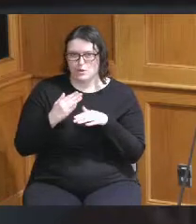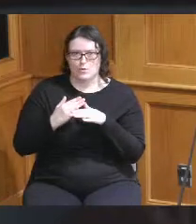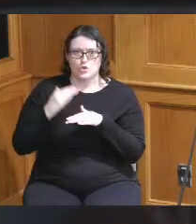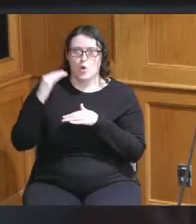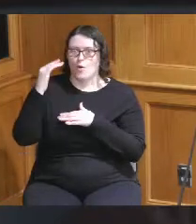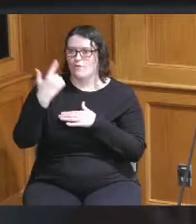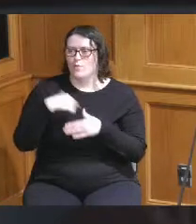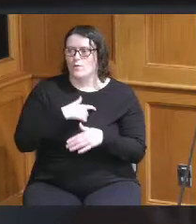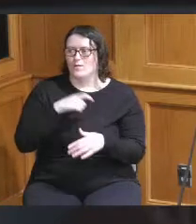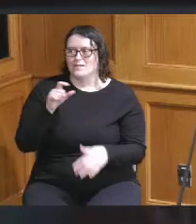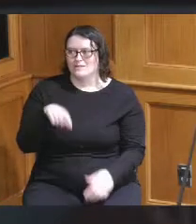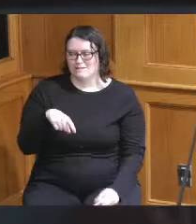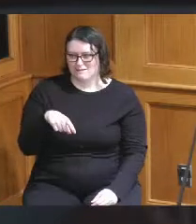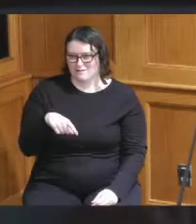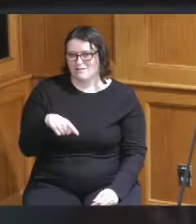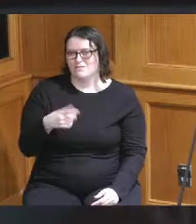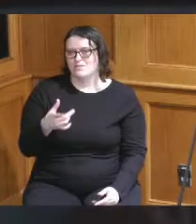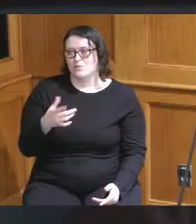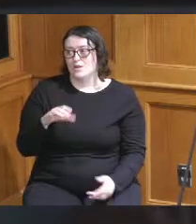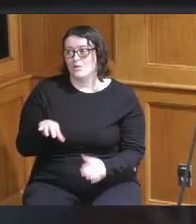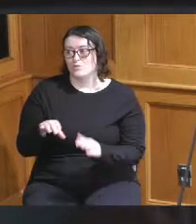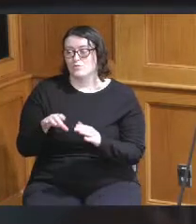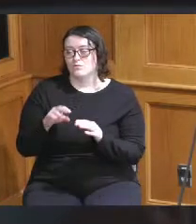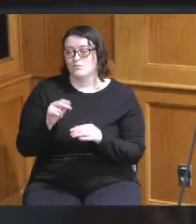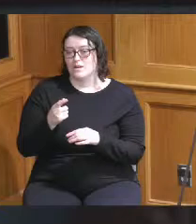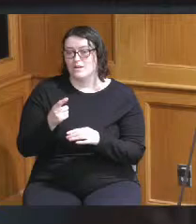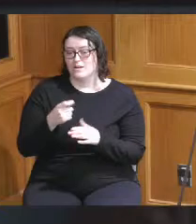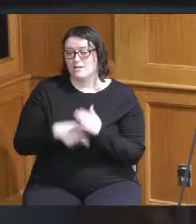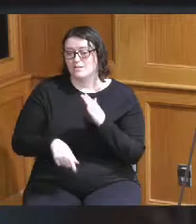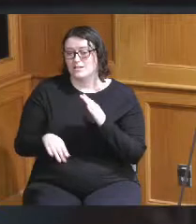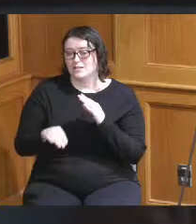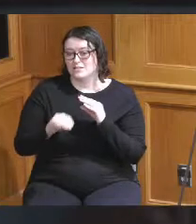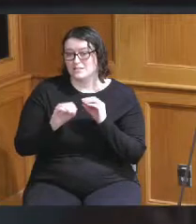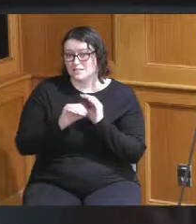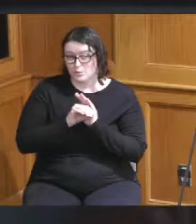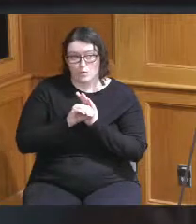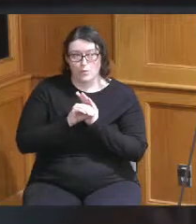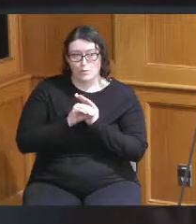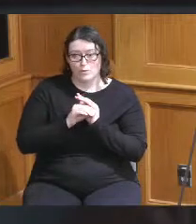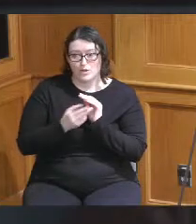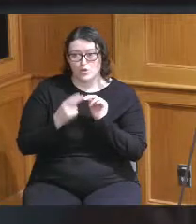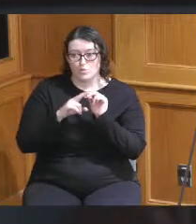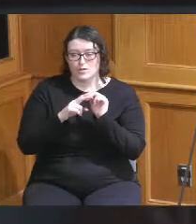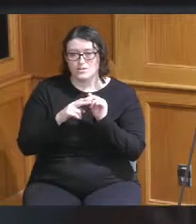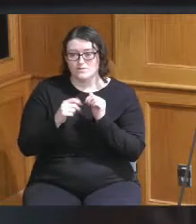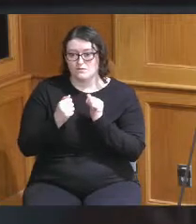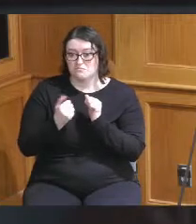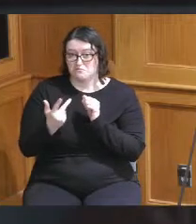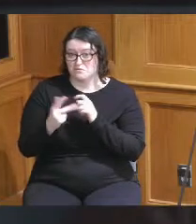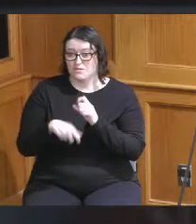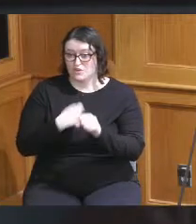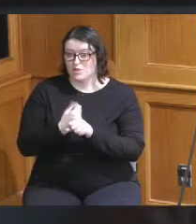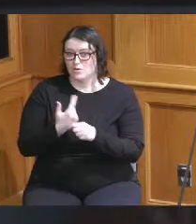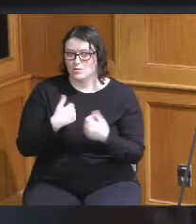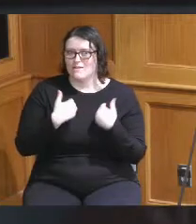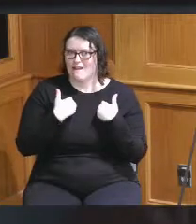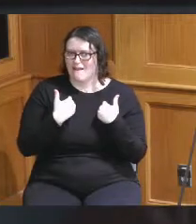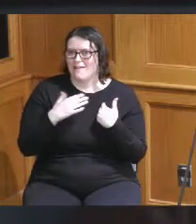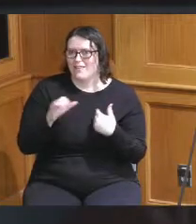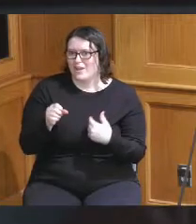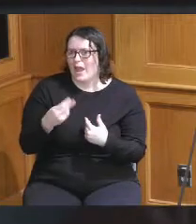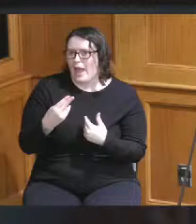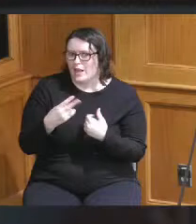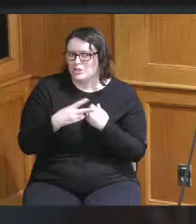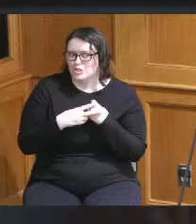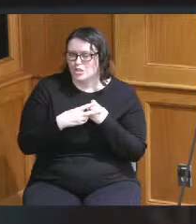and in order to keep rates at zero for a number of years, we were able to do that because we had this reserve that